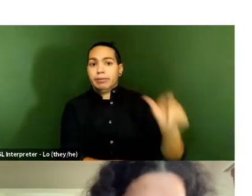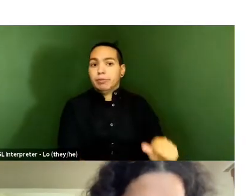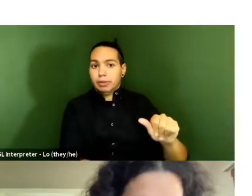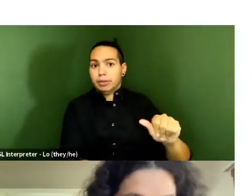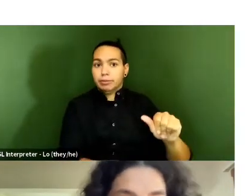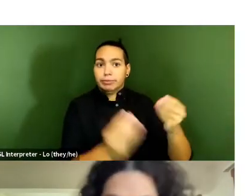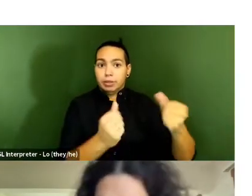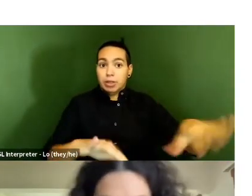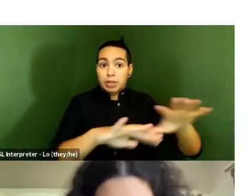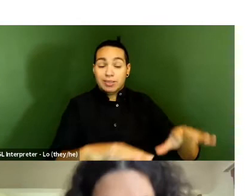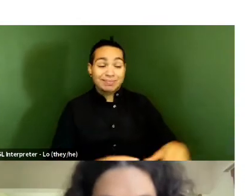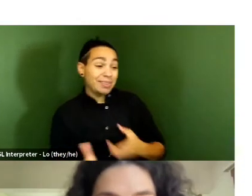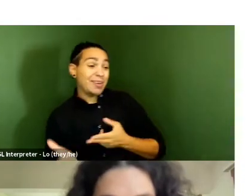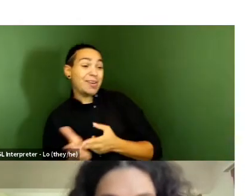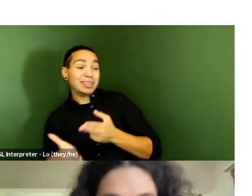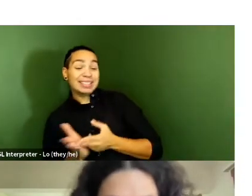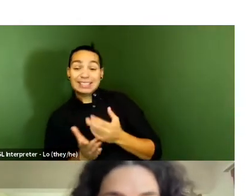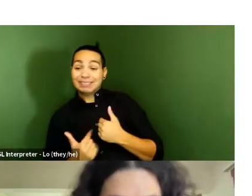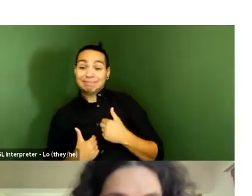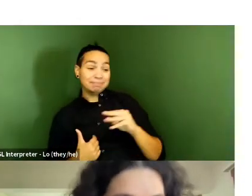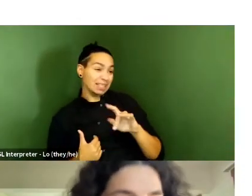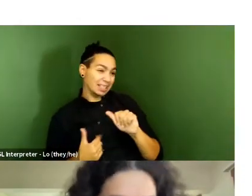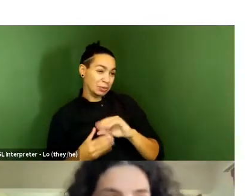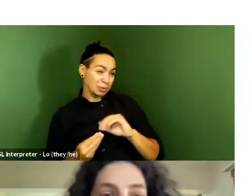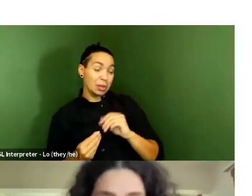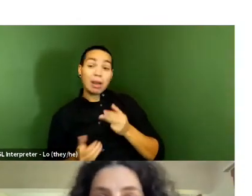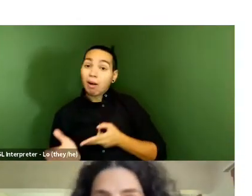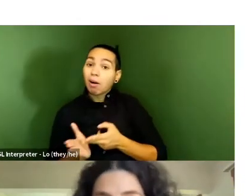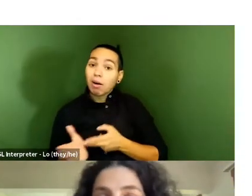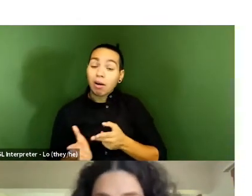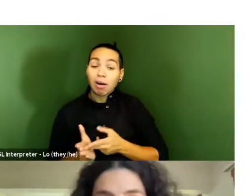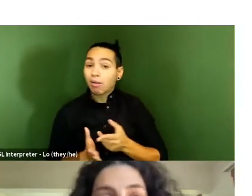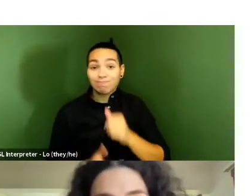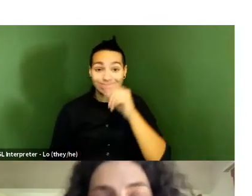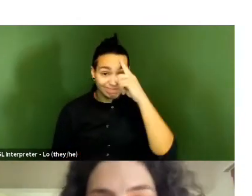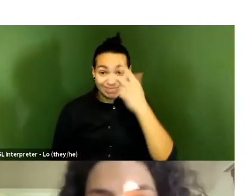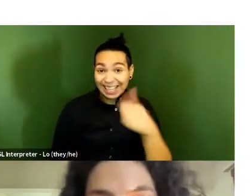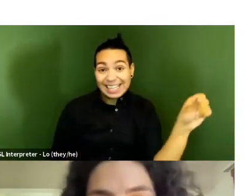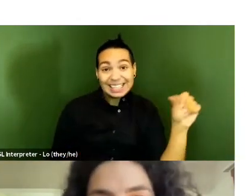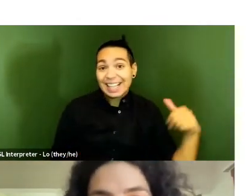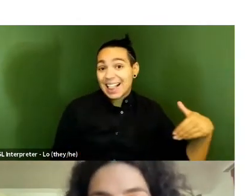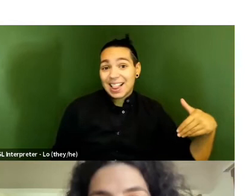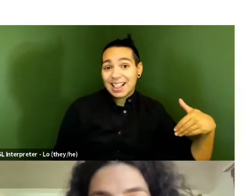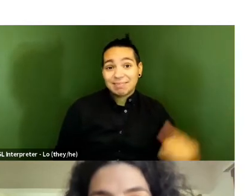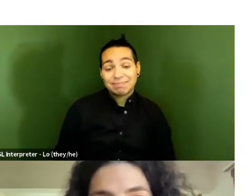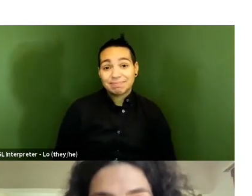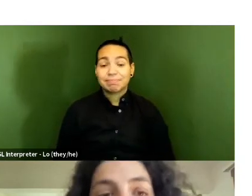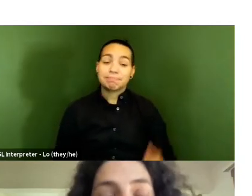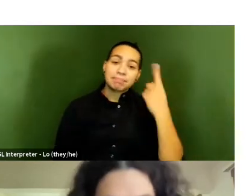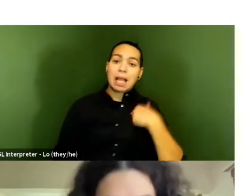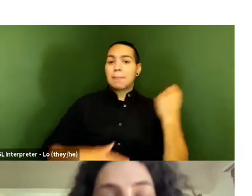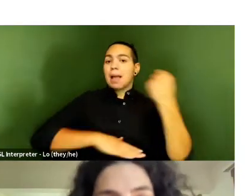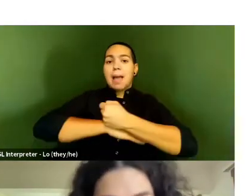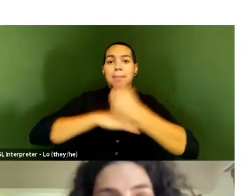I don't think there is any. I don't think there is any yet. Because to be quite honest, like, I'm an abolitionist.